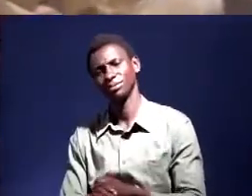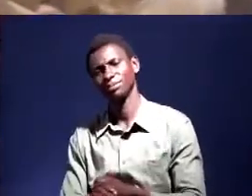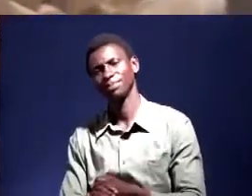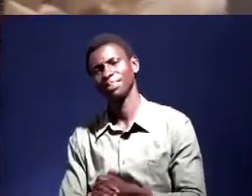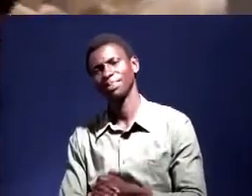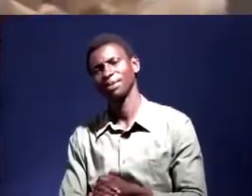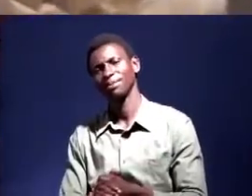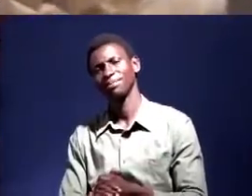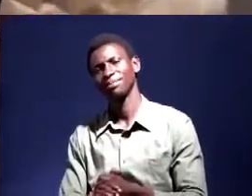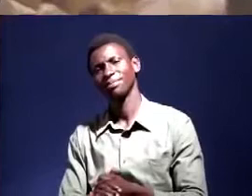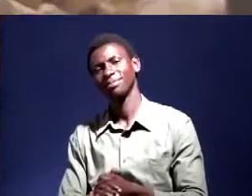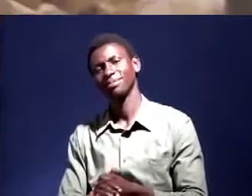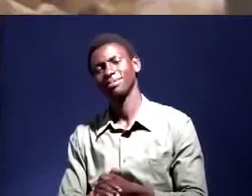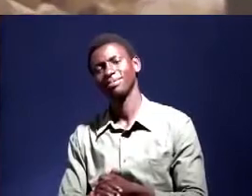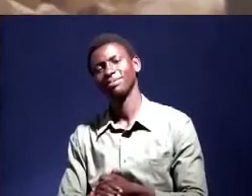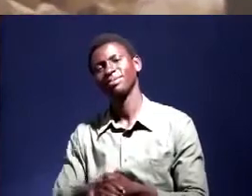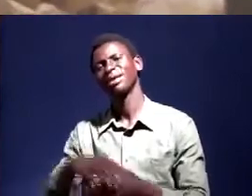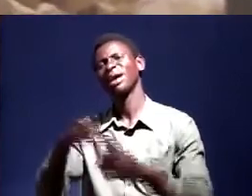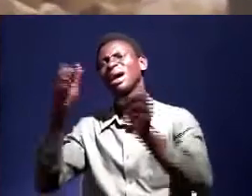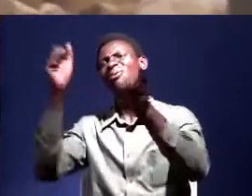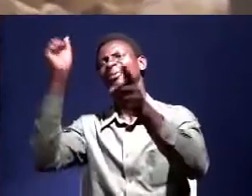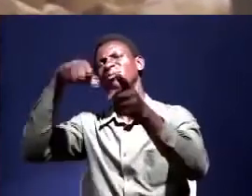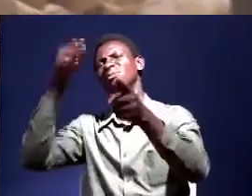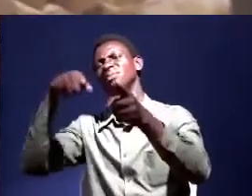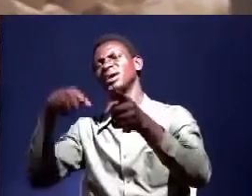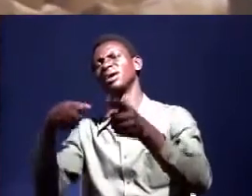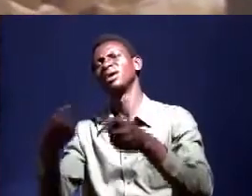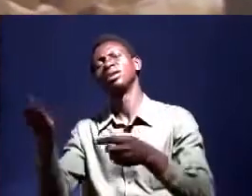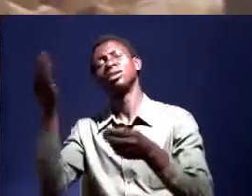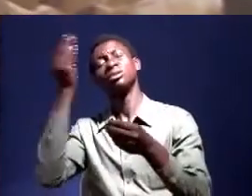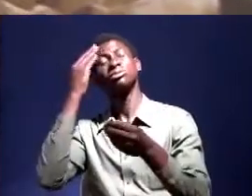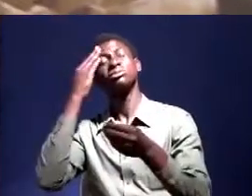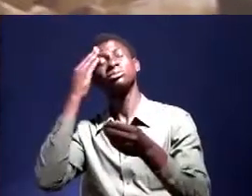They've never understood the truth about their bodies being the temple of God.